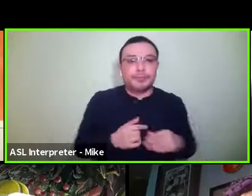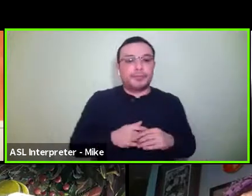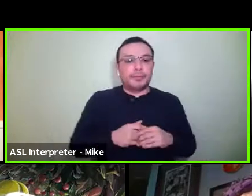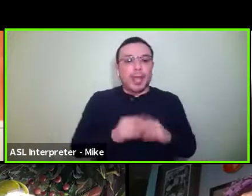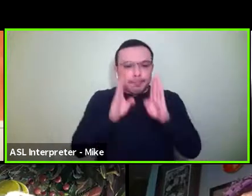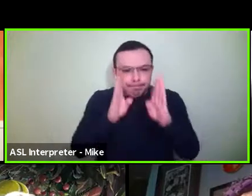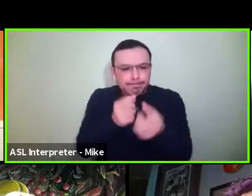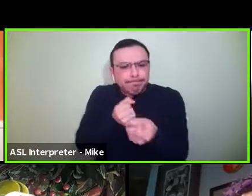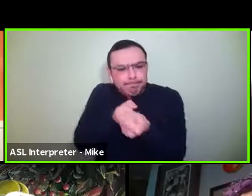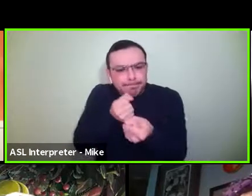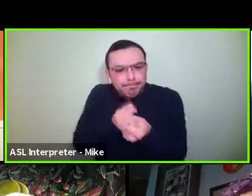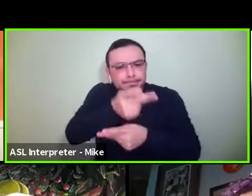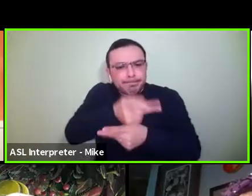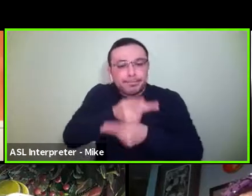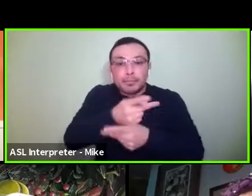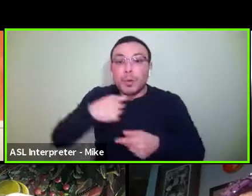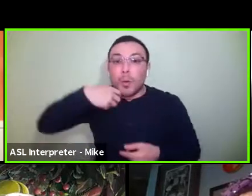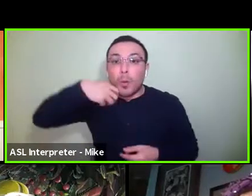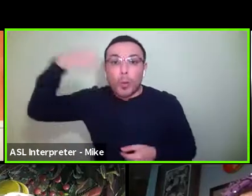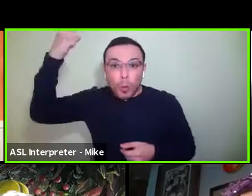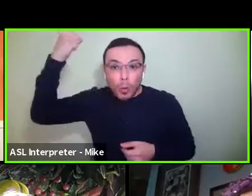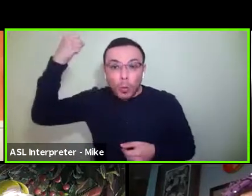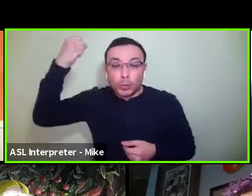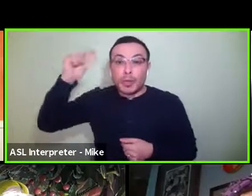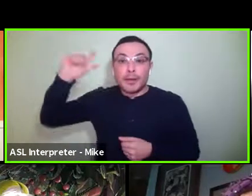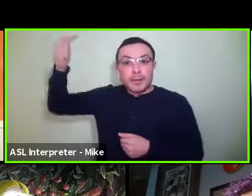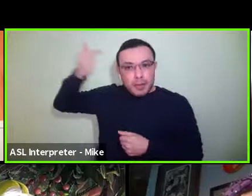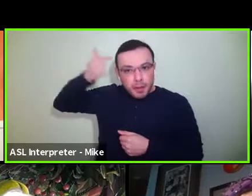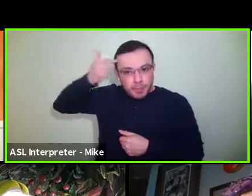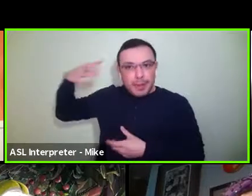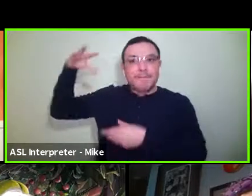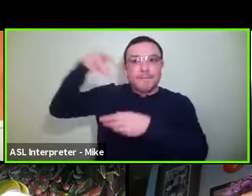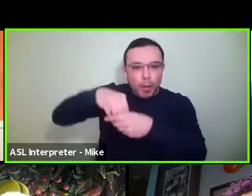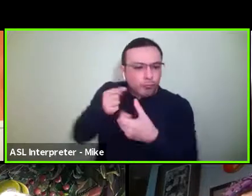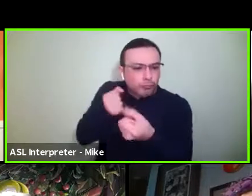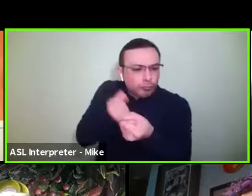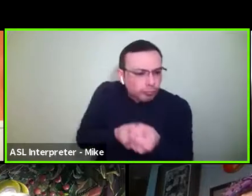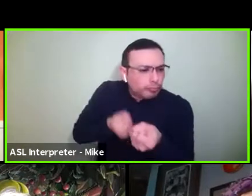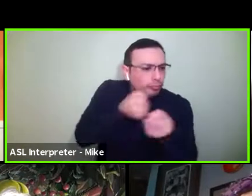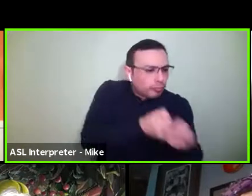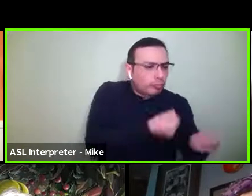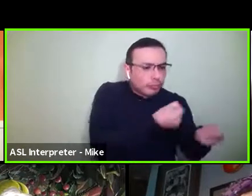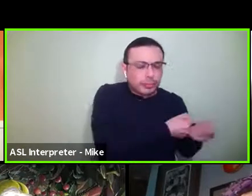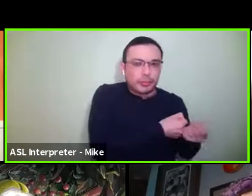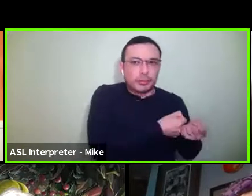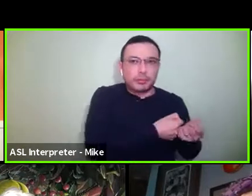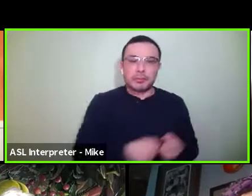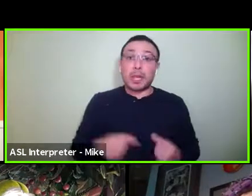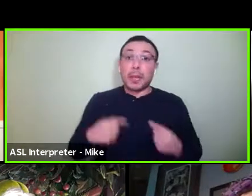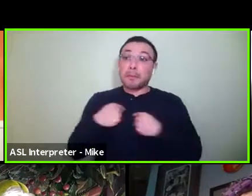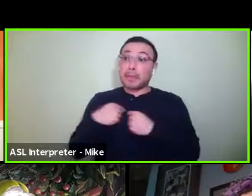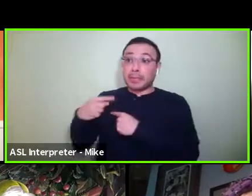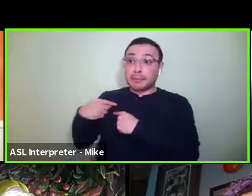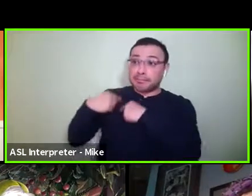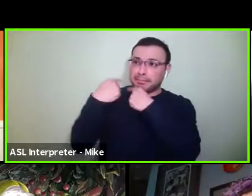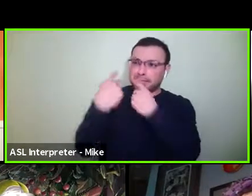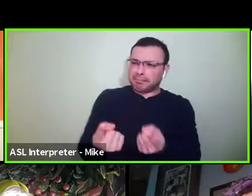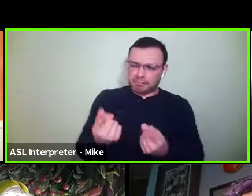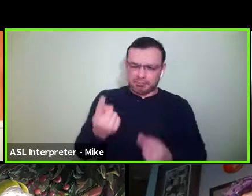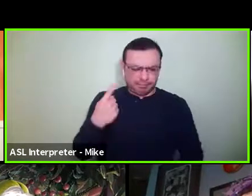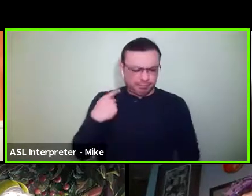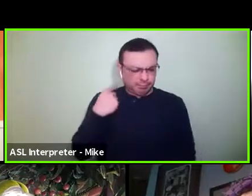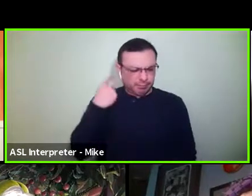cetera. And, you know, I'll just be honest, my whole life, I've always been confused why infrastructure would only refer